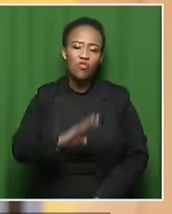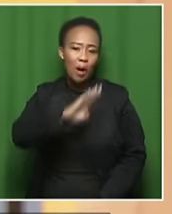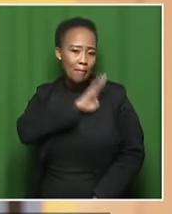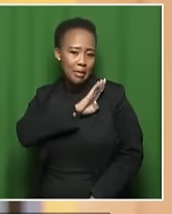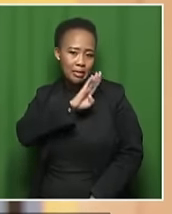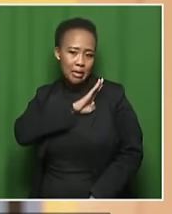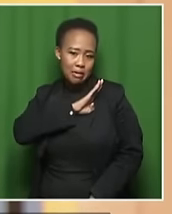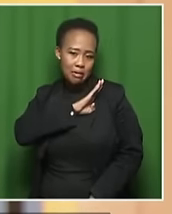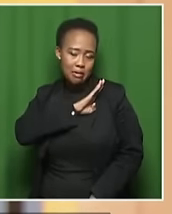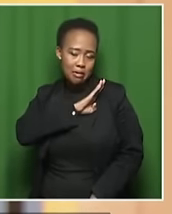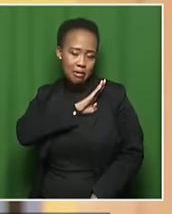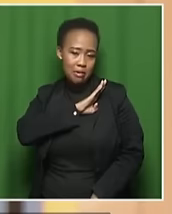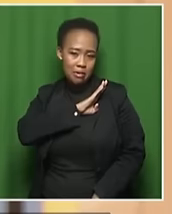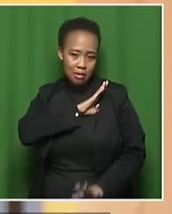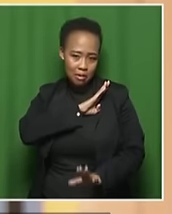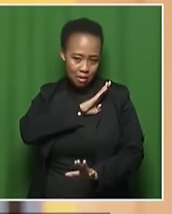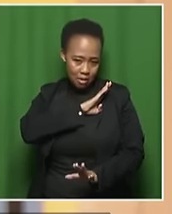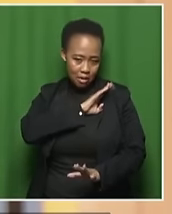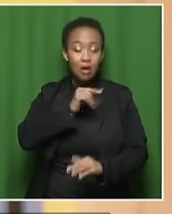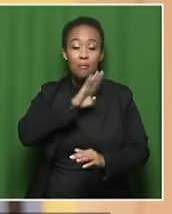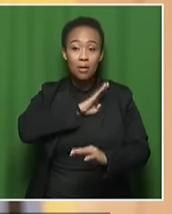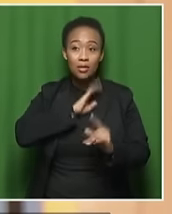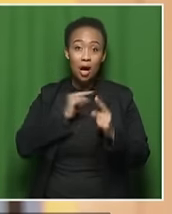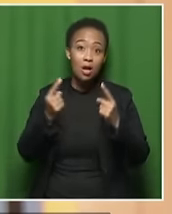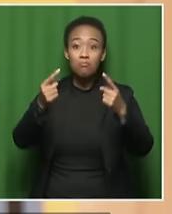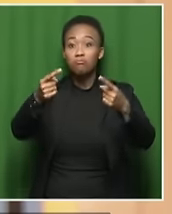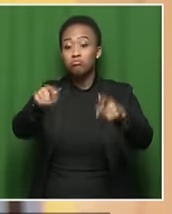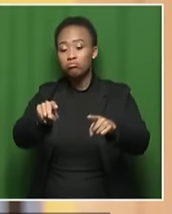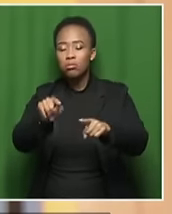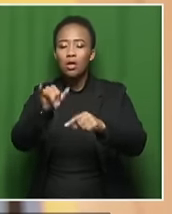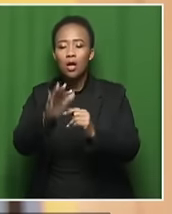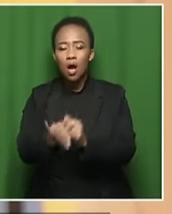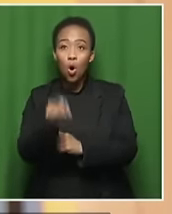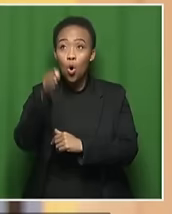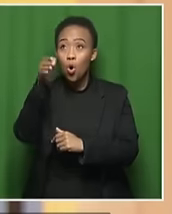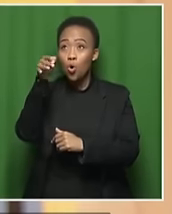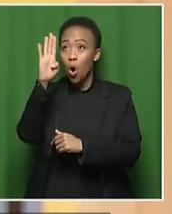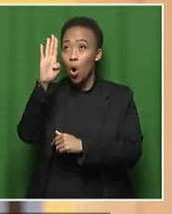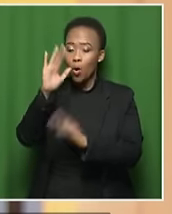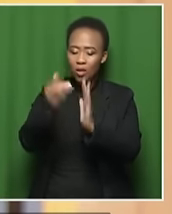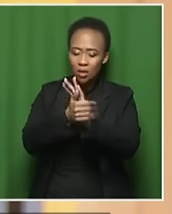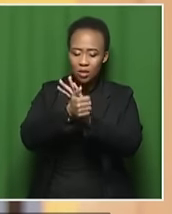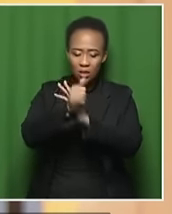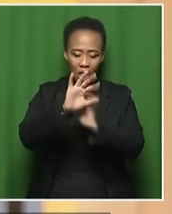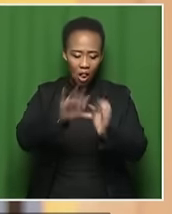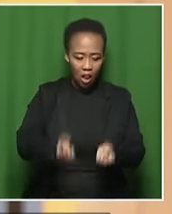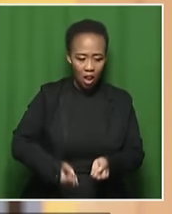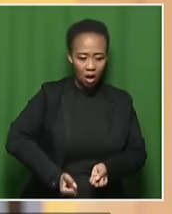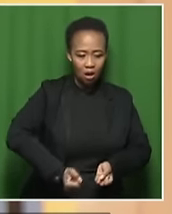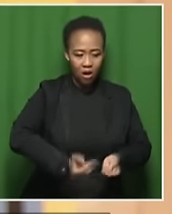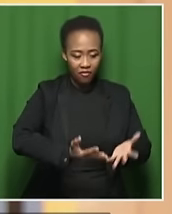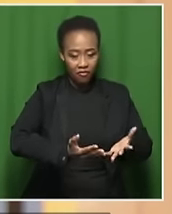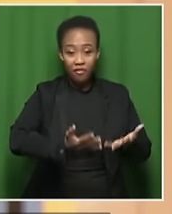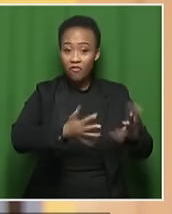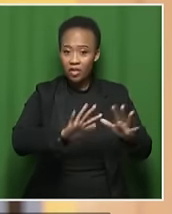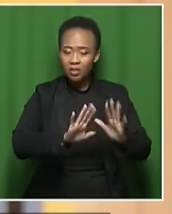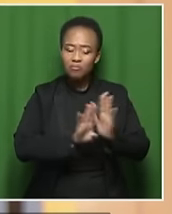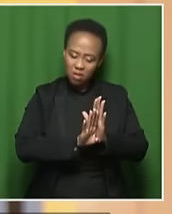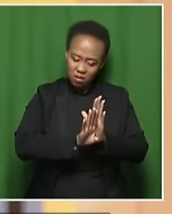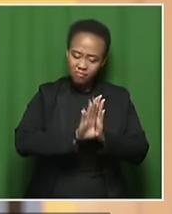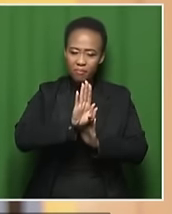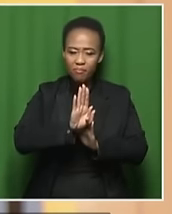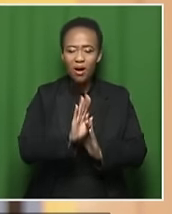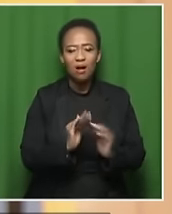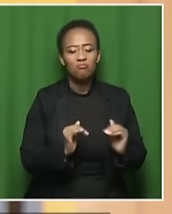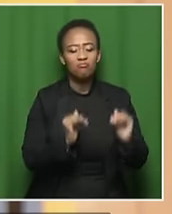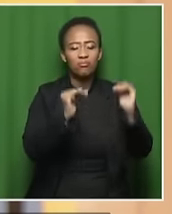are at the military service, that's where their skills that God has given them will then be enhanced. They will learn